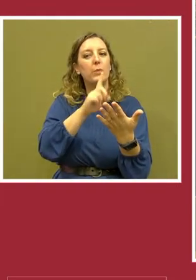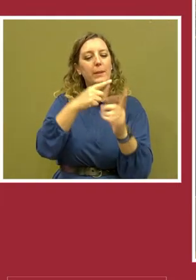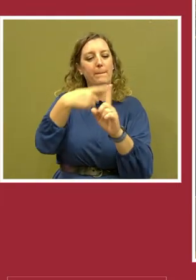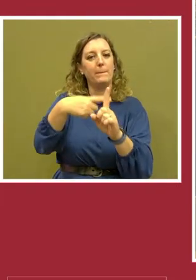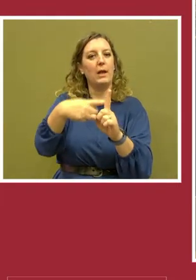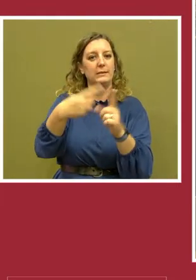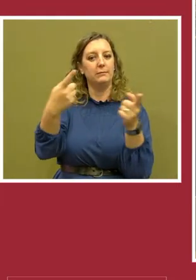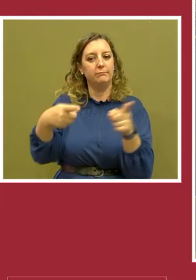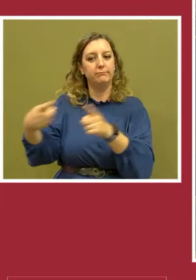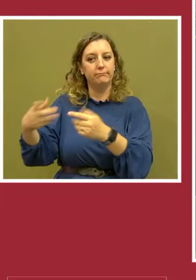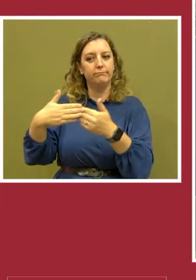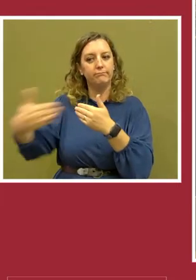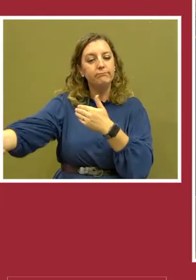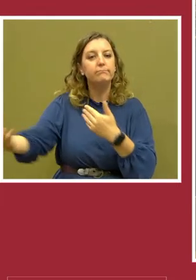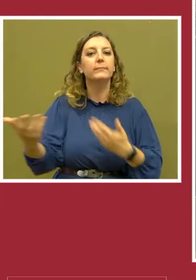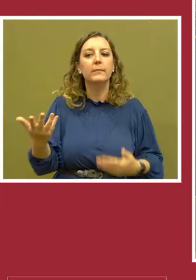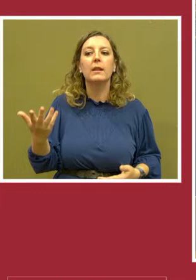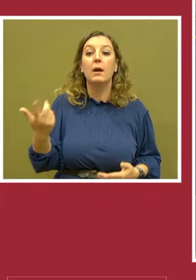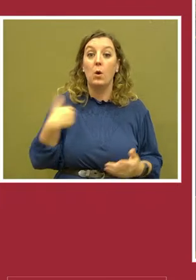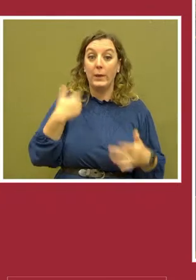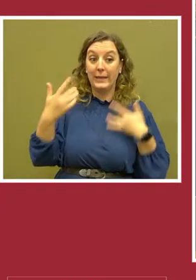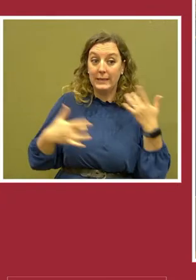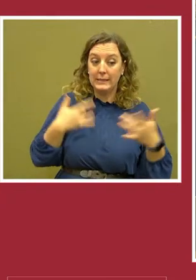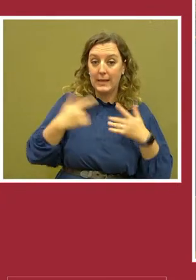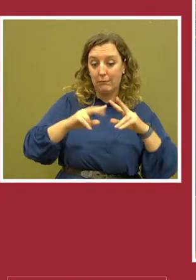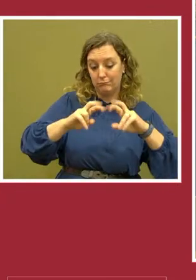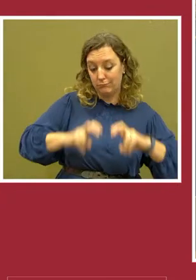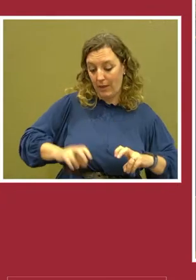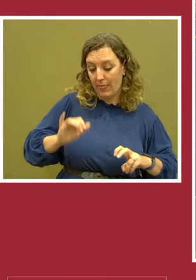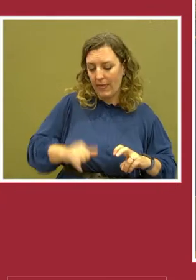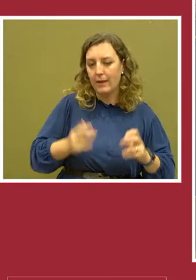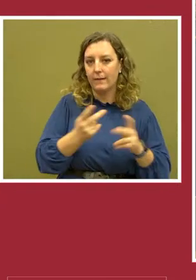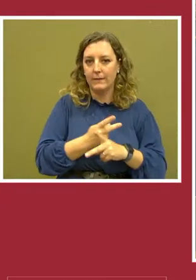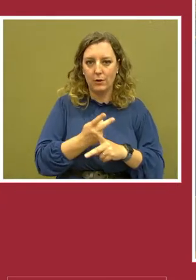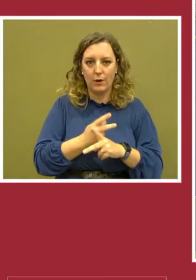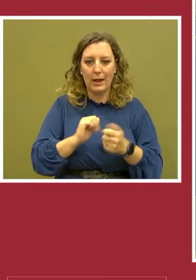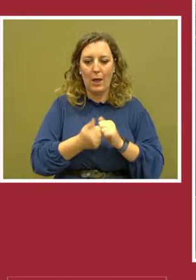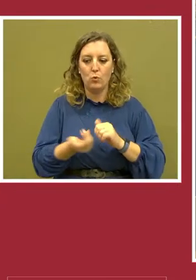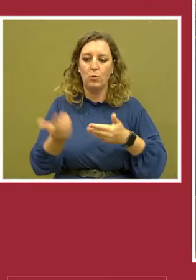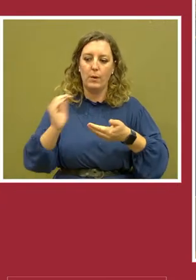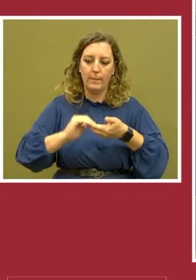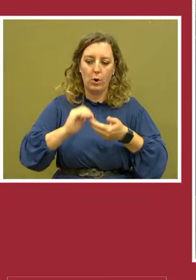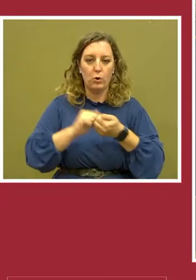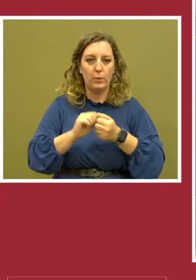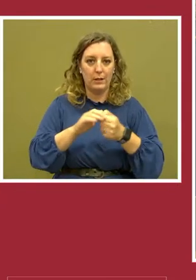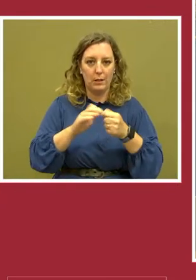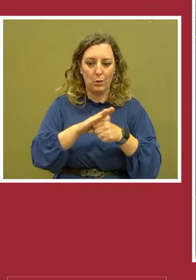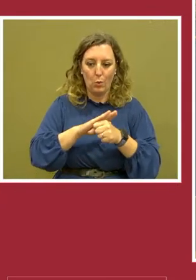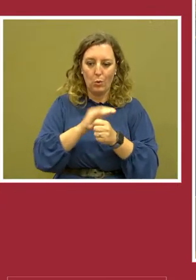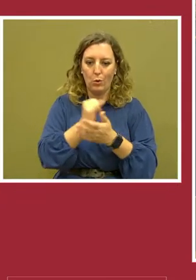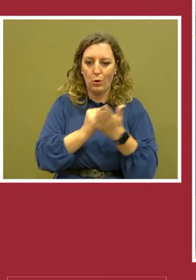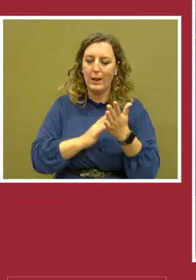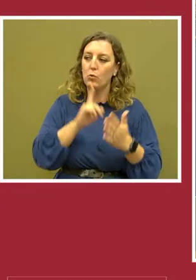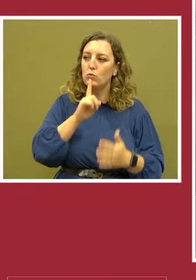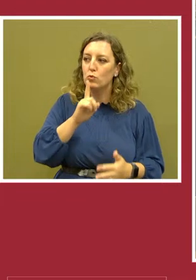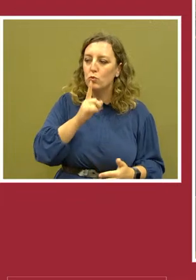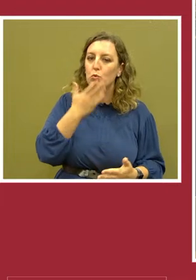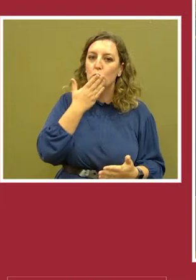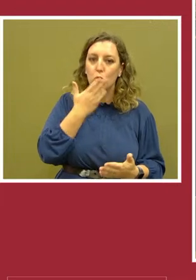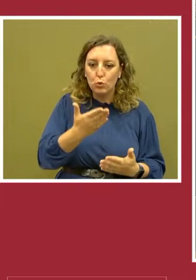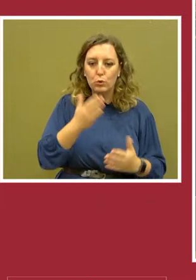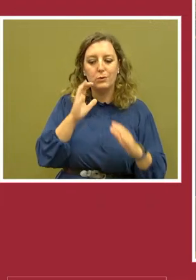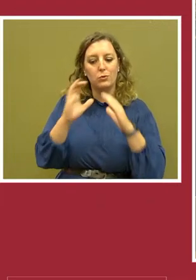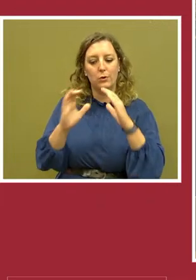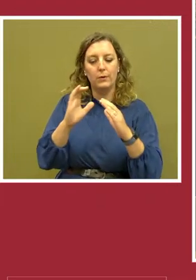positive outcomes over time. And so we're excited to dig into that, to figure out a way to partner with our artists. I had a very, very good and